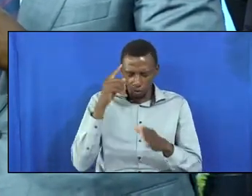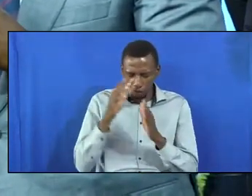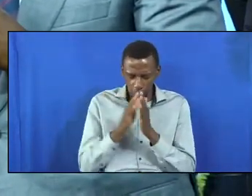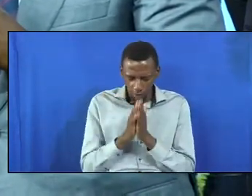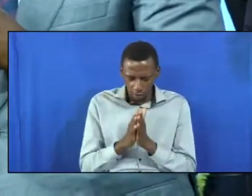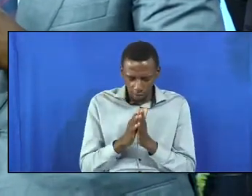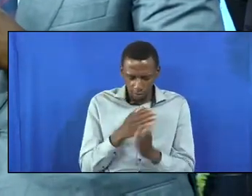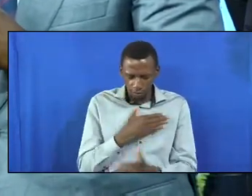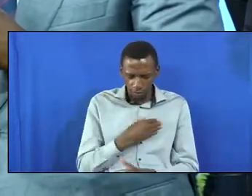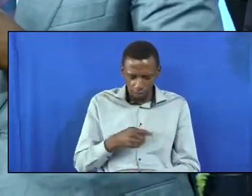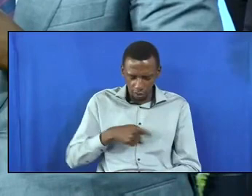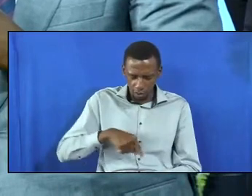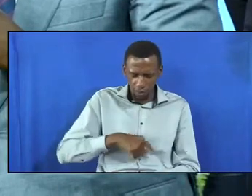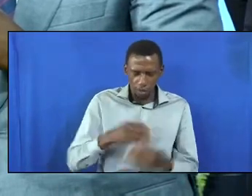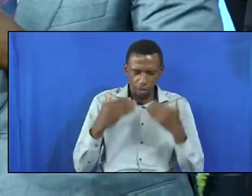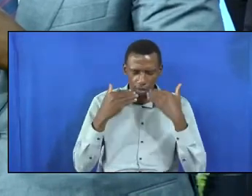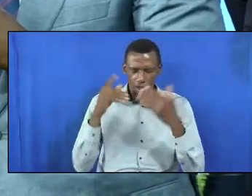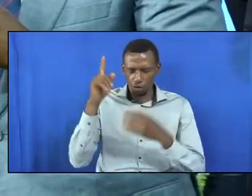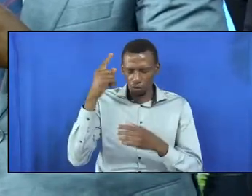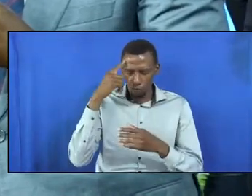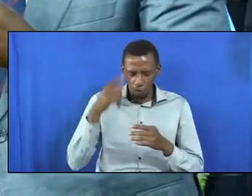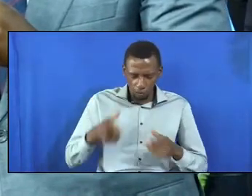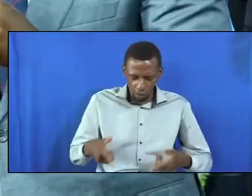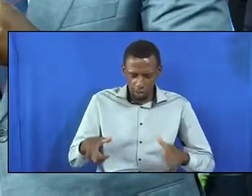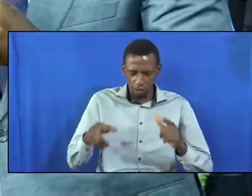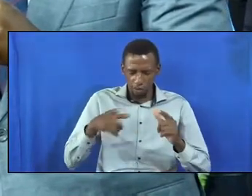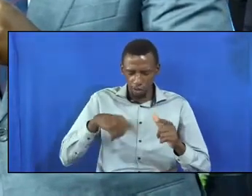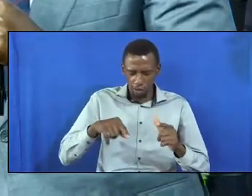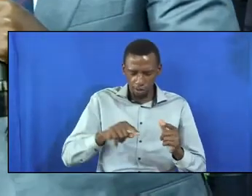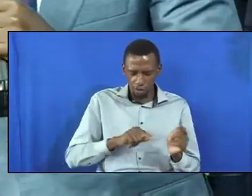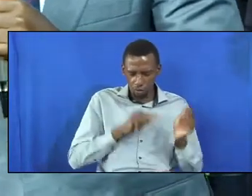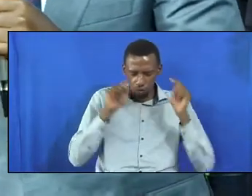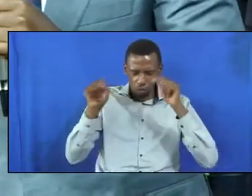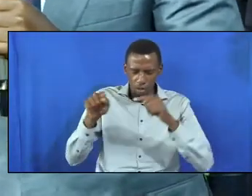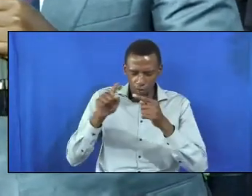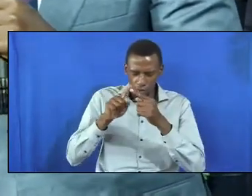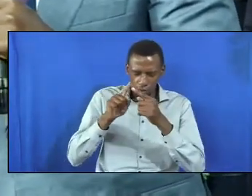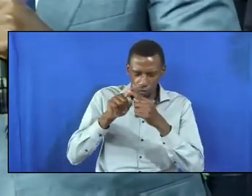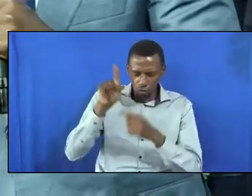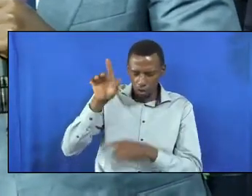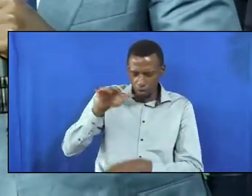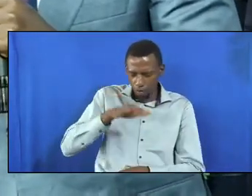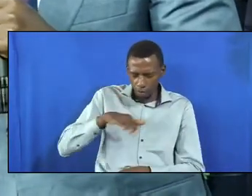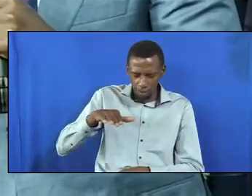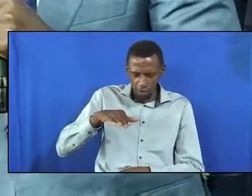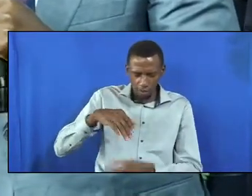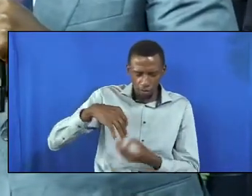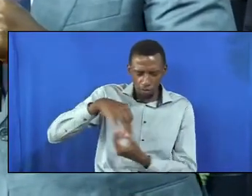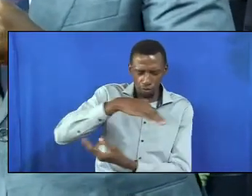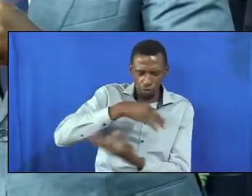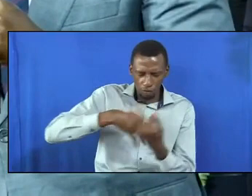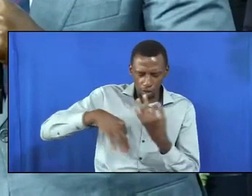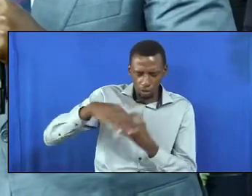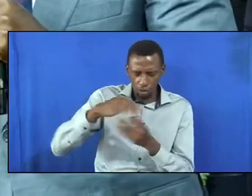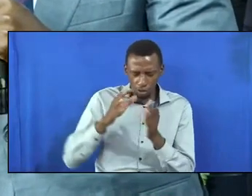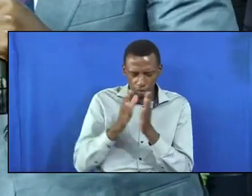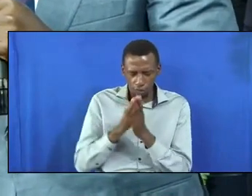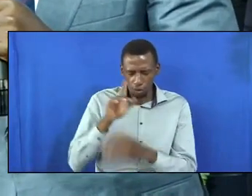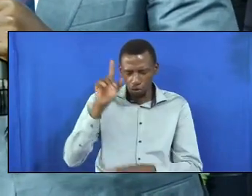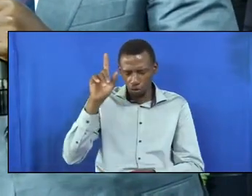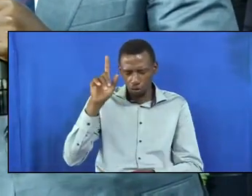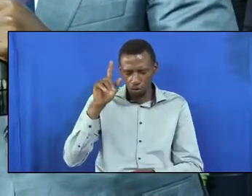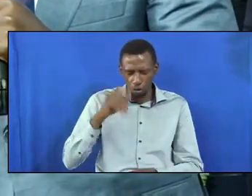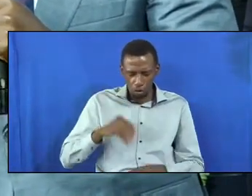thank you for allowing us to come in your presence to fellowship with you, to bring